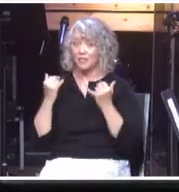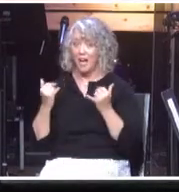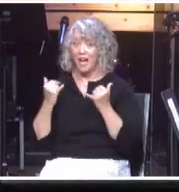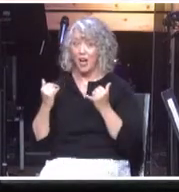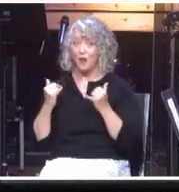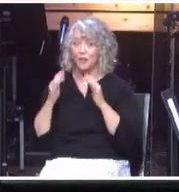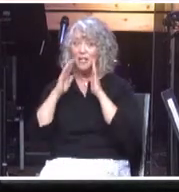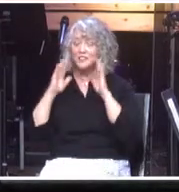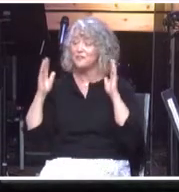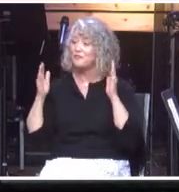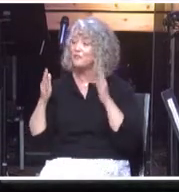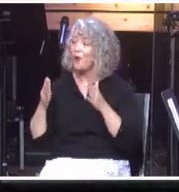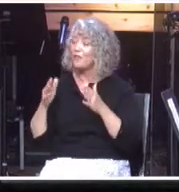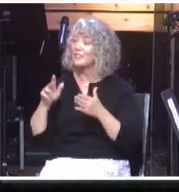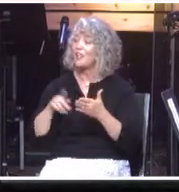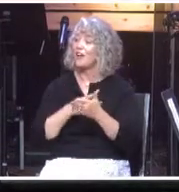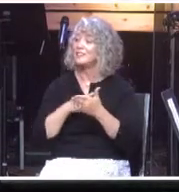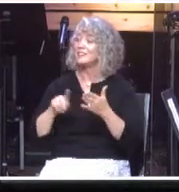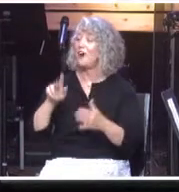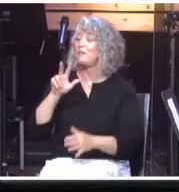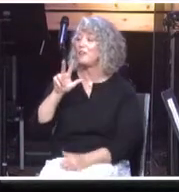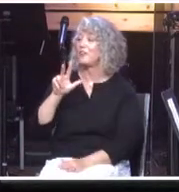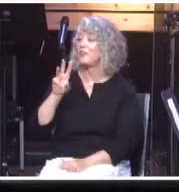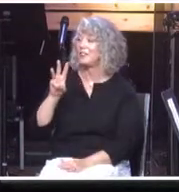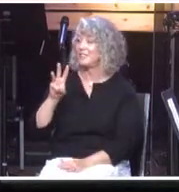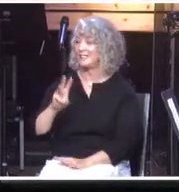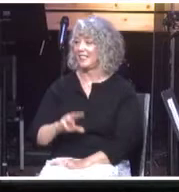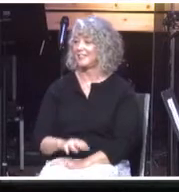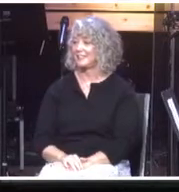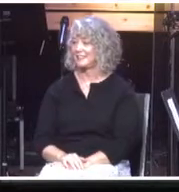I'm going to turn our attention to Psalm 36.